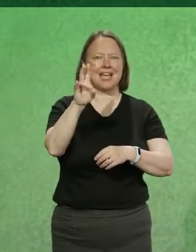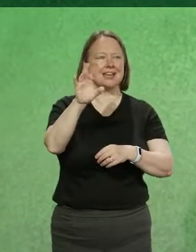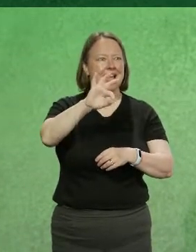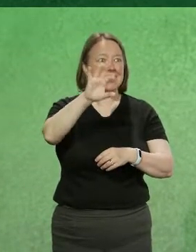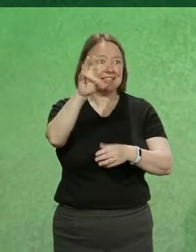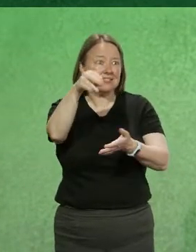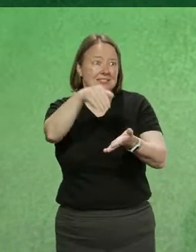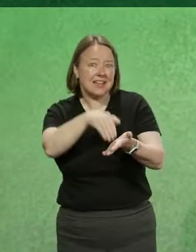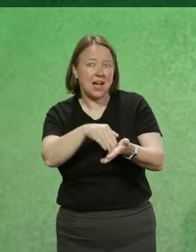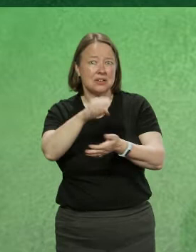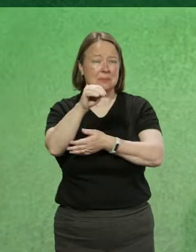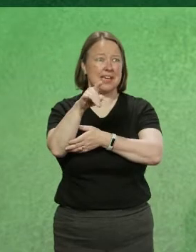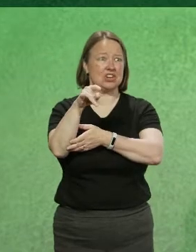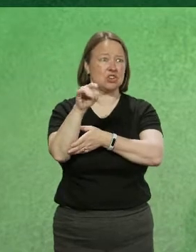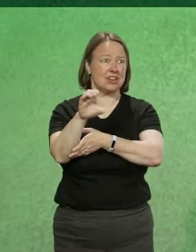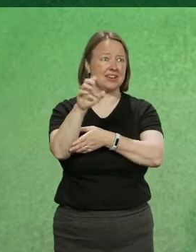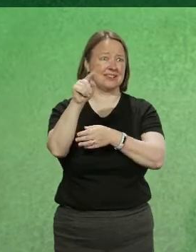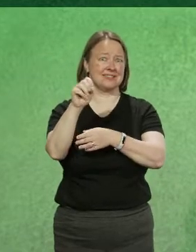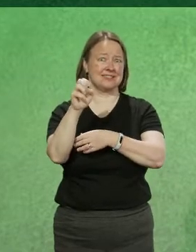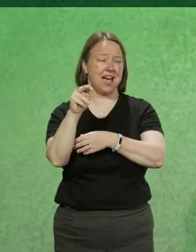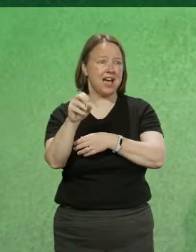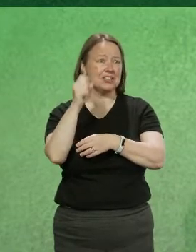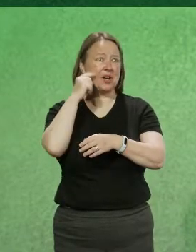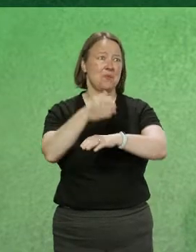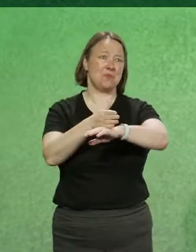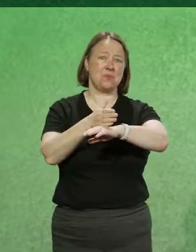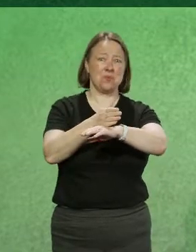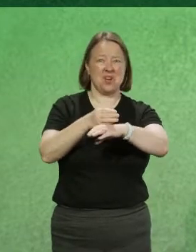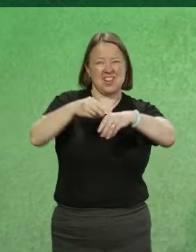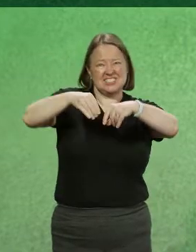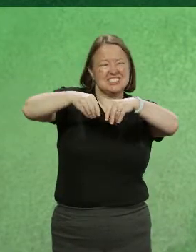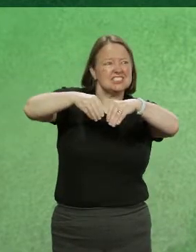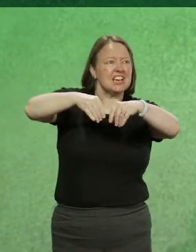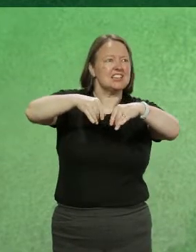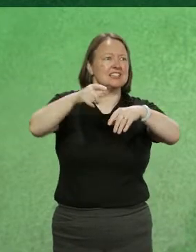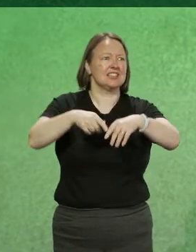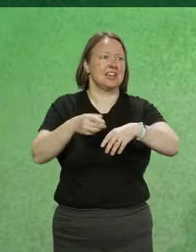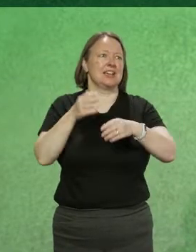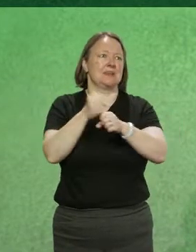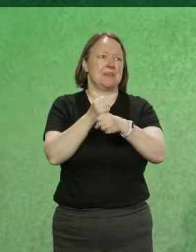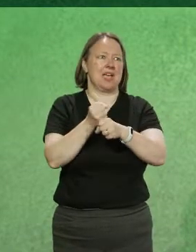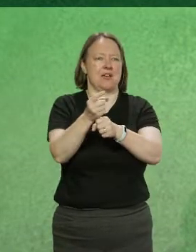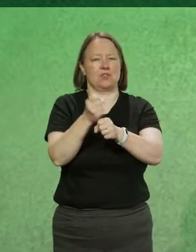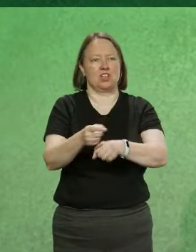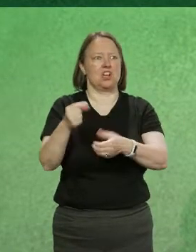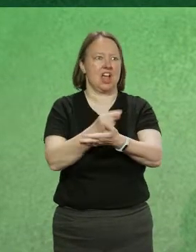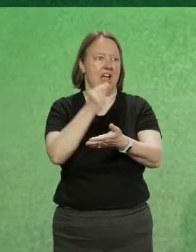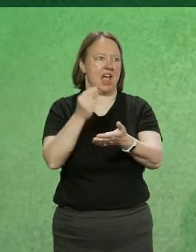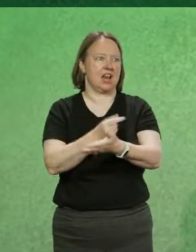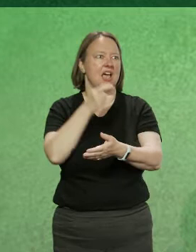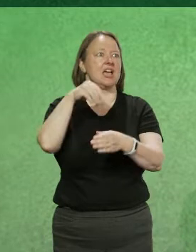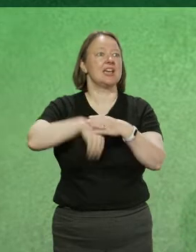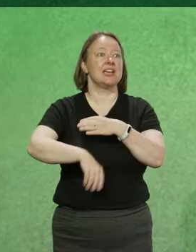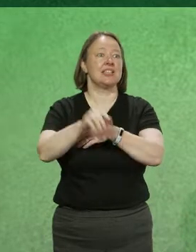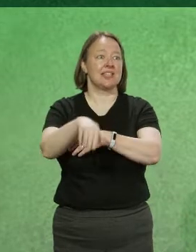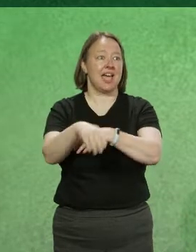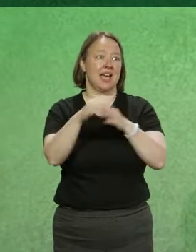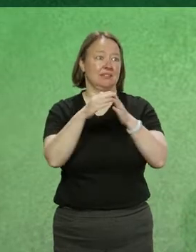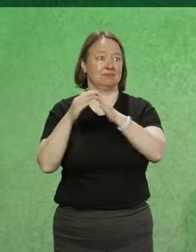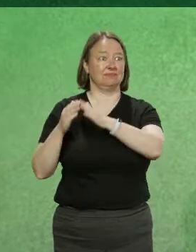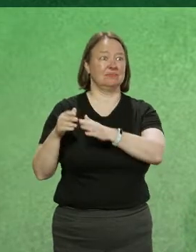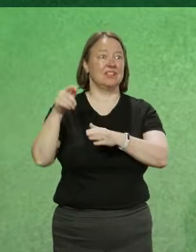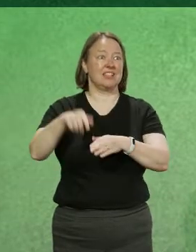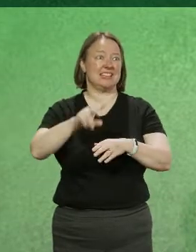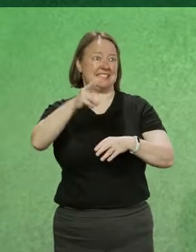annually in the country. Within the Kumasi metropolis, which is the second largest city in Ghana, lies a 12.5 hectare